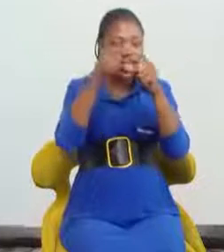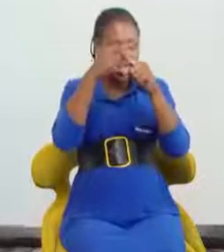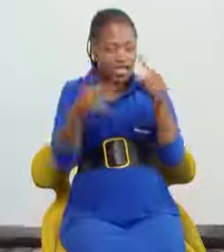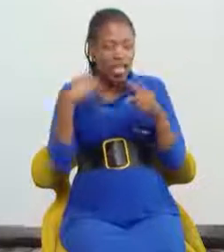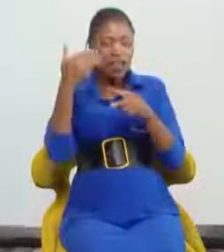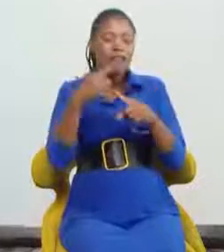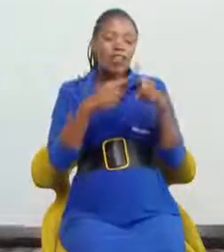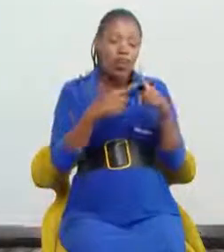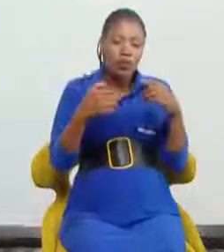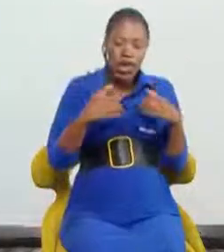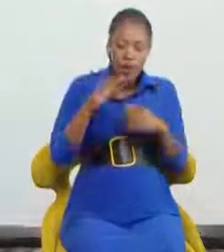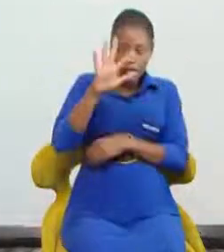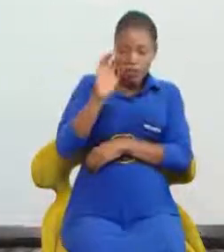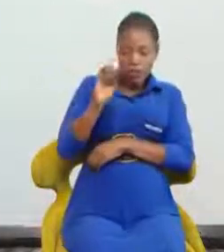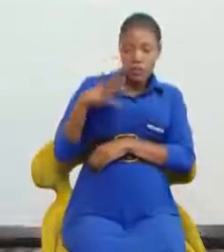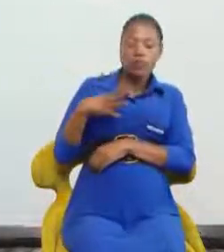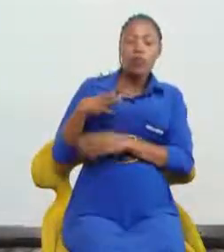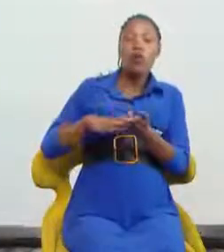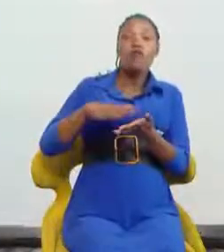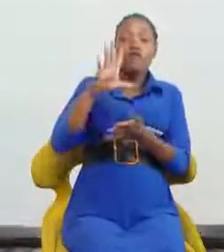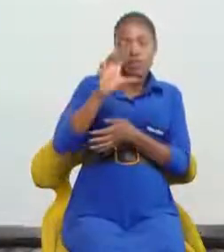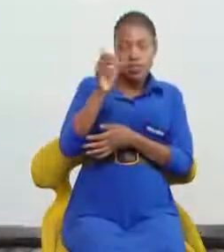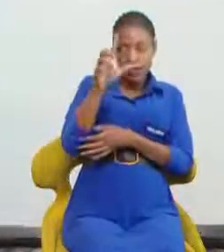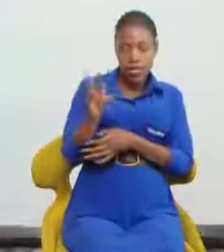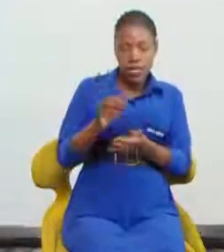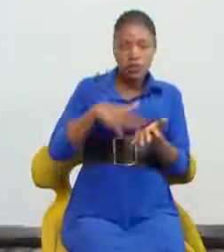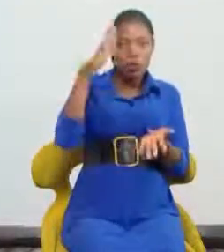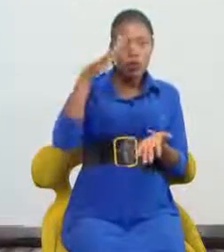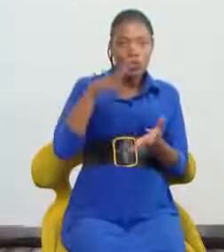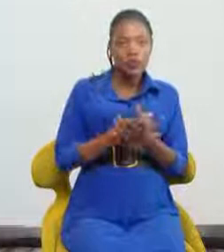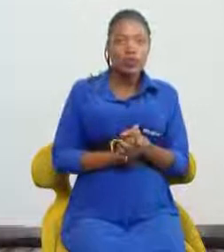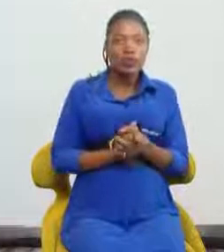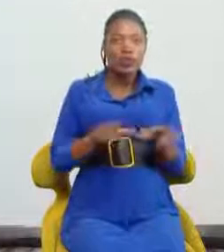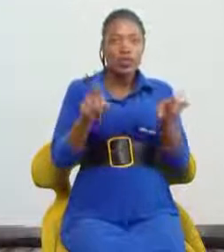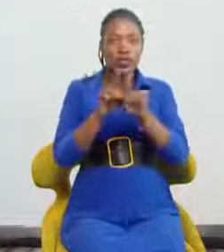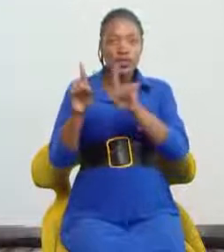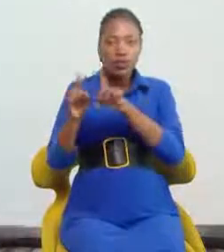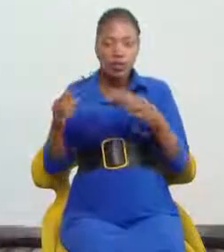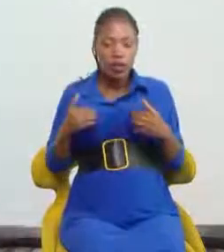every year 15% more, so this is not bad. On the other side, there is